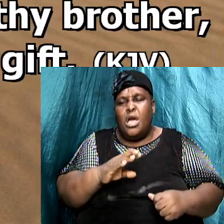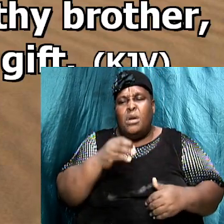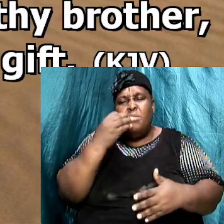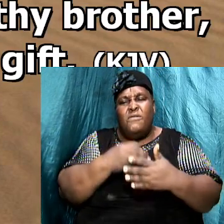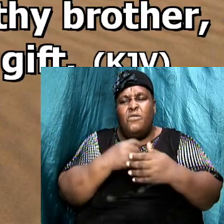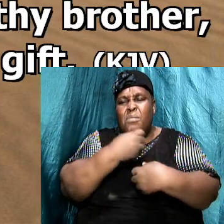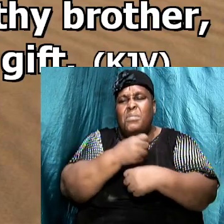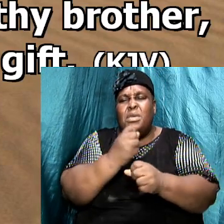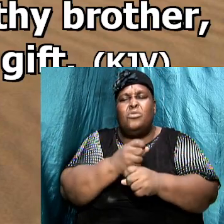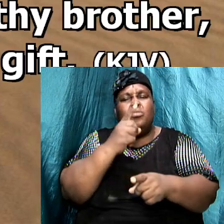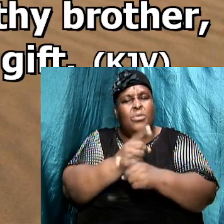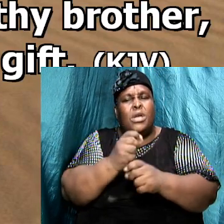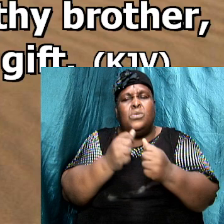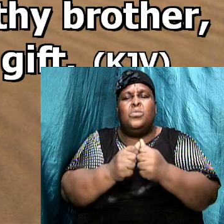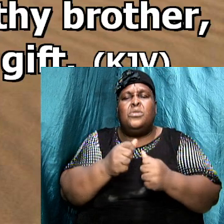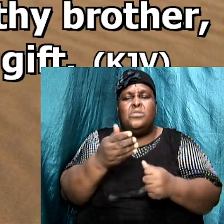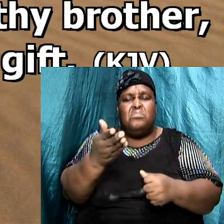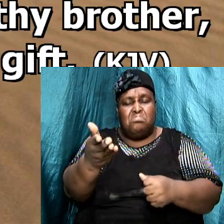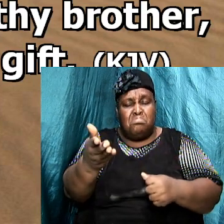with your brother.